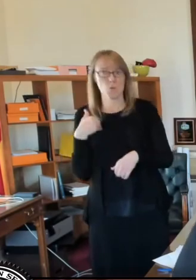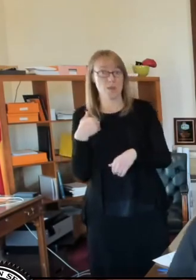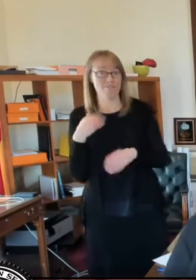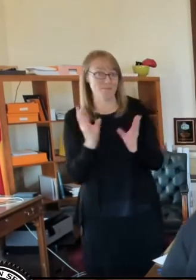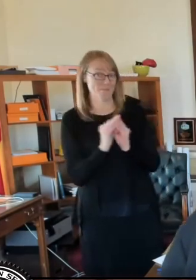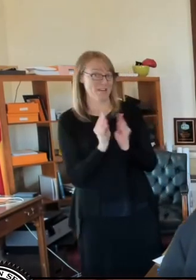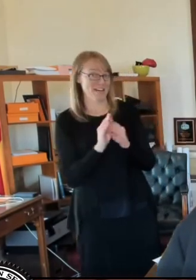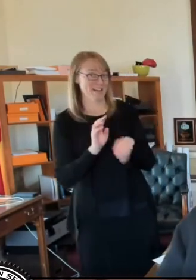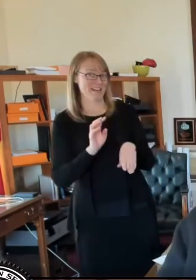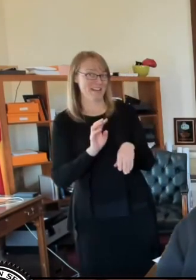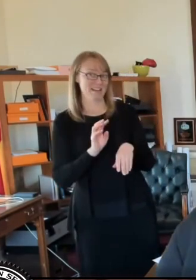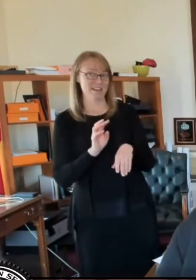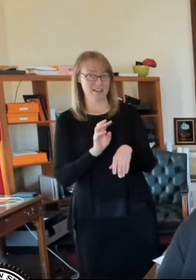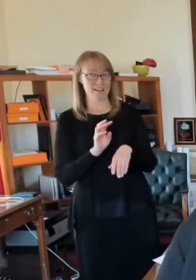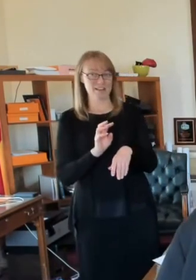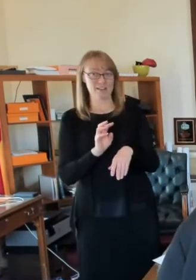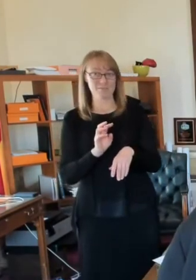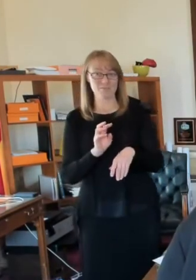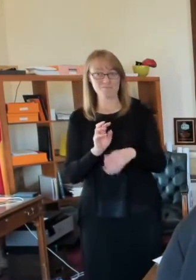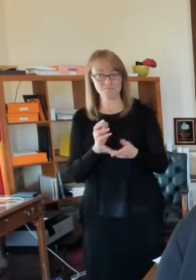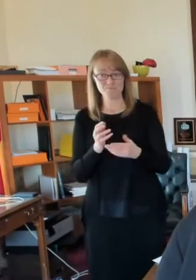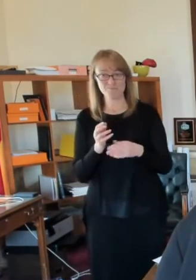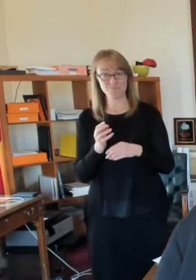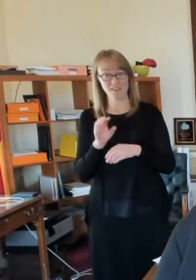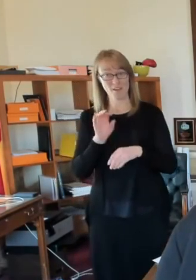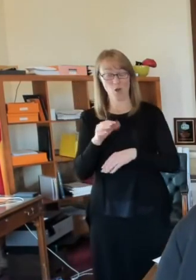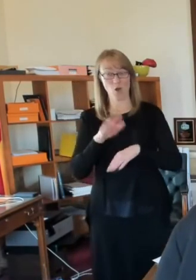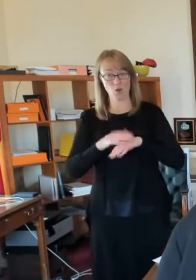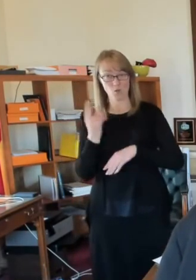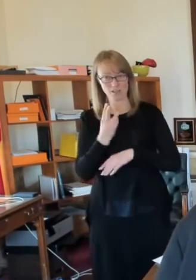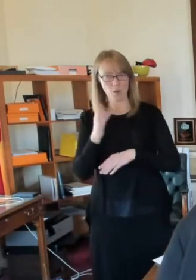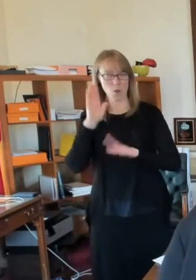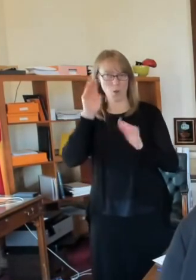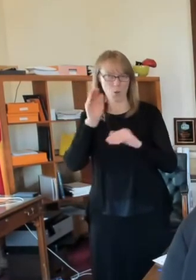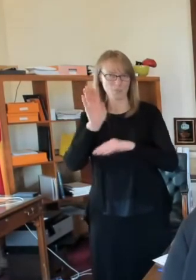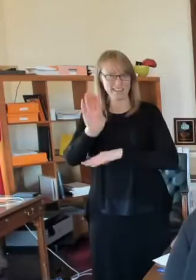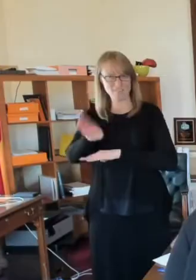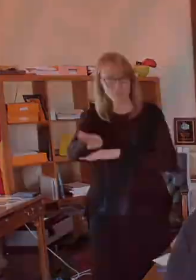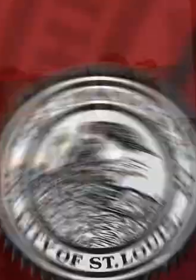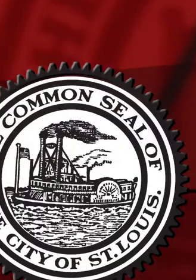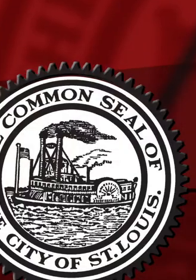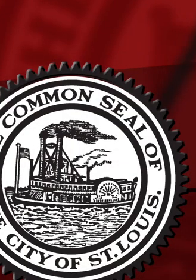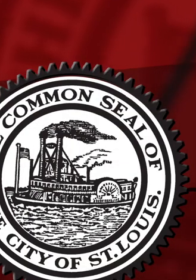3, hopefully we'll be back speaking with you. Thanks so much. Appreciate you being with us.